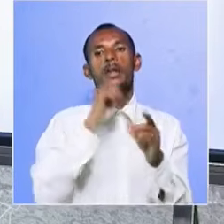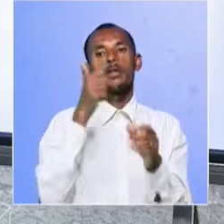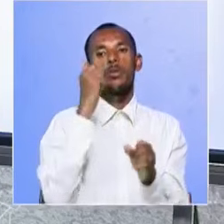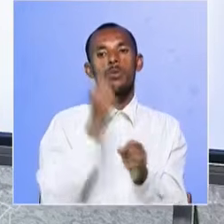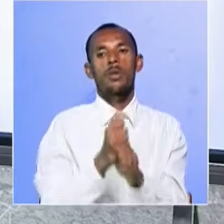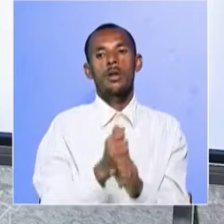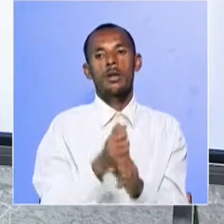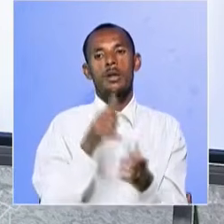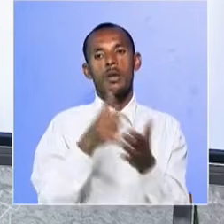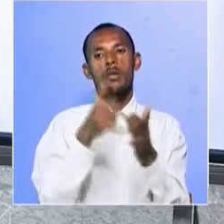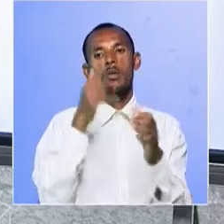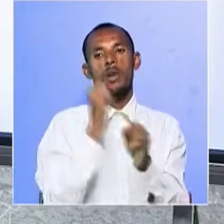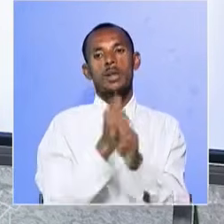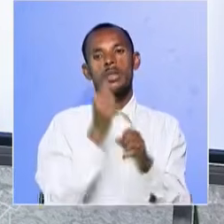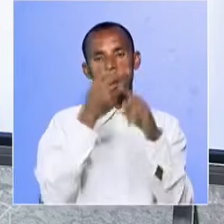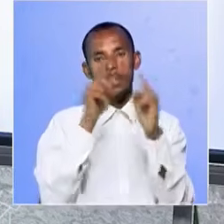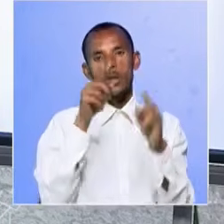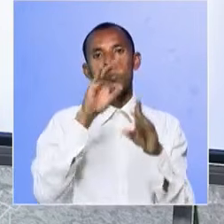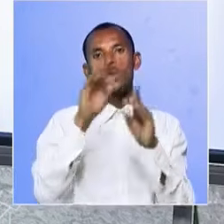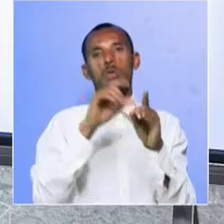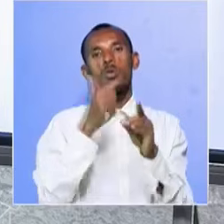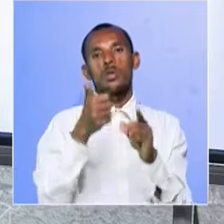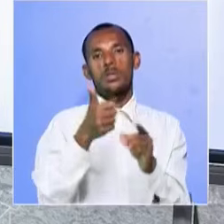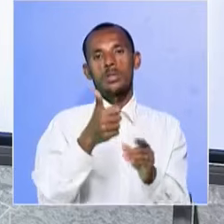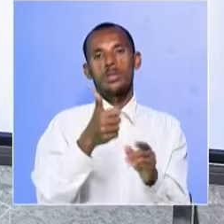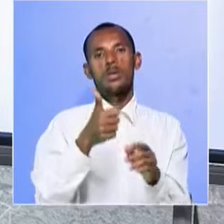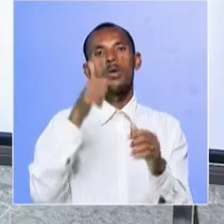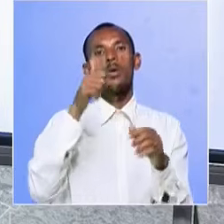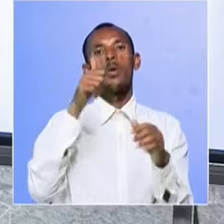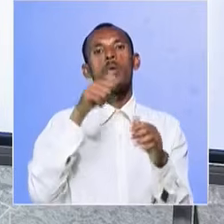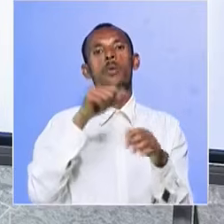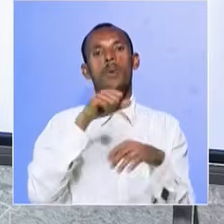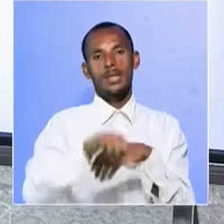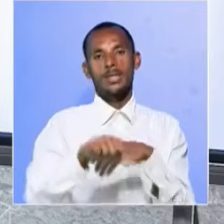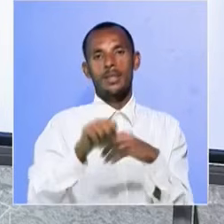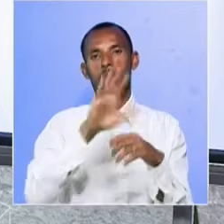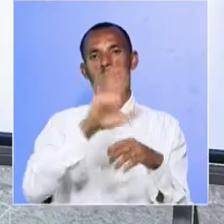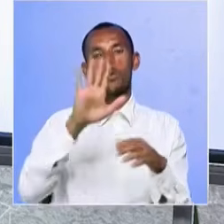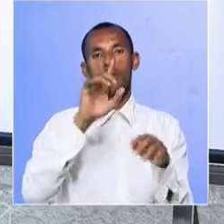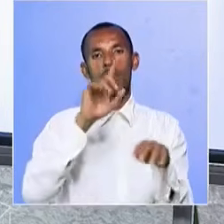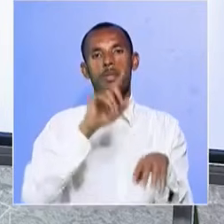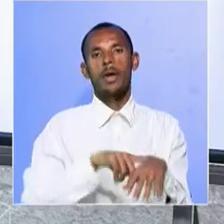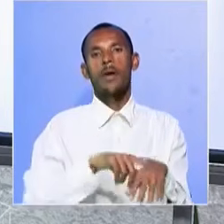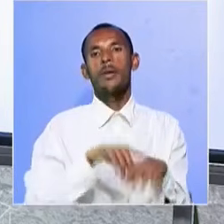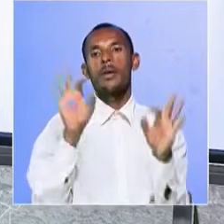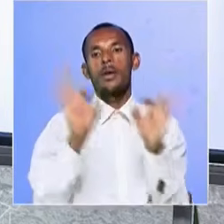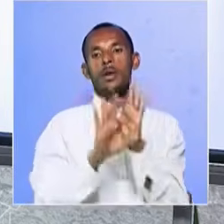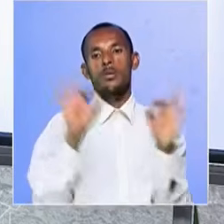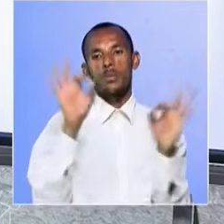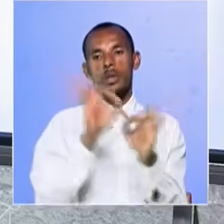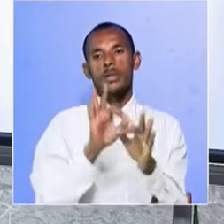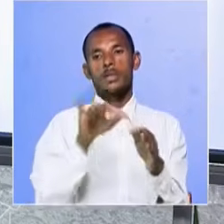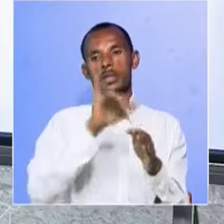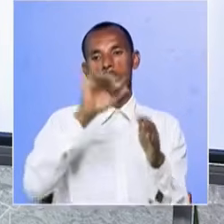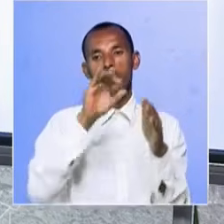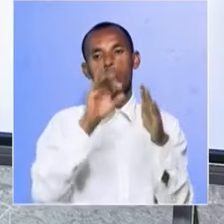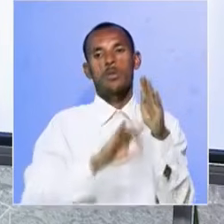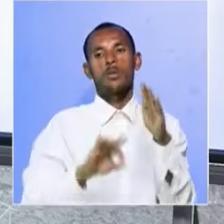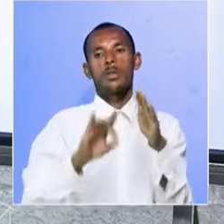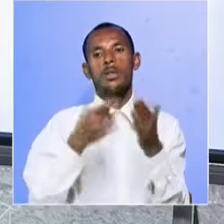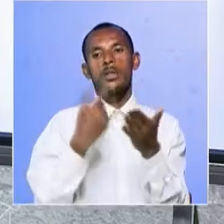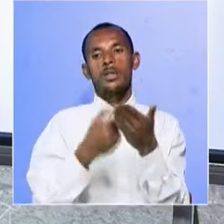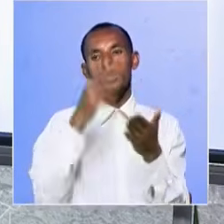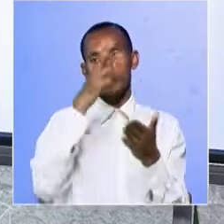It works, but you don't need to waste your time by taking the cross product whenever you have the same denominator. So in